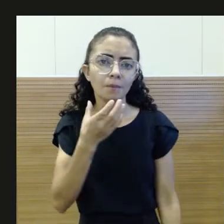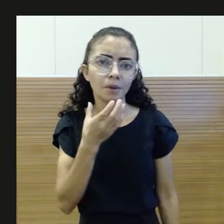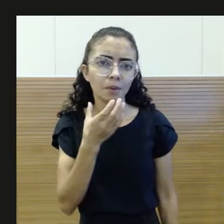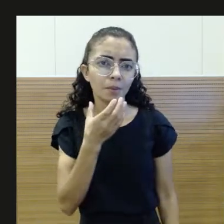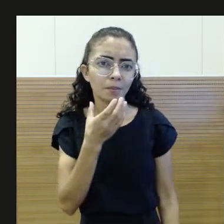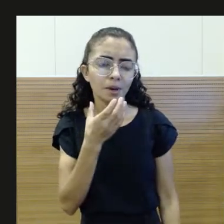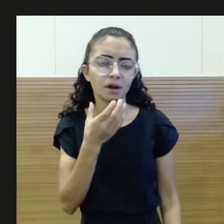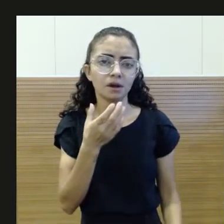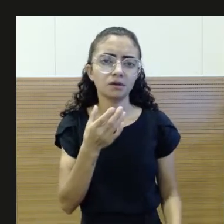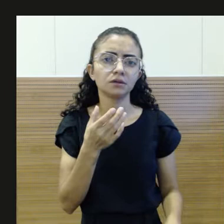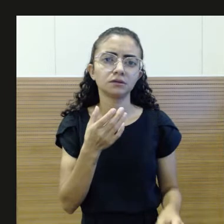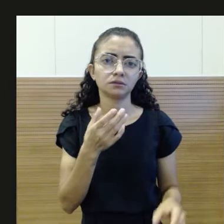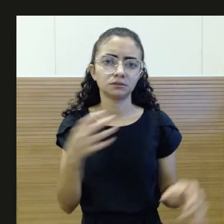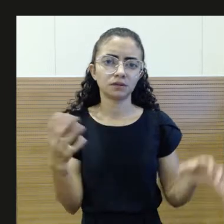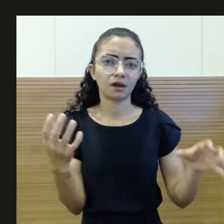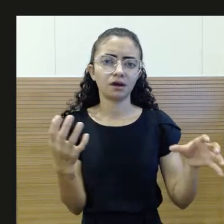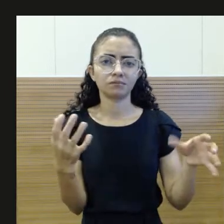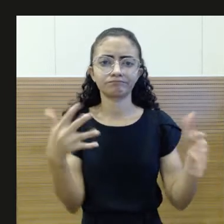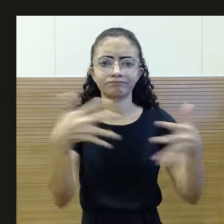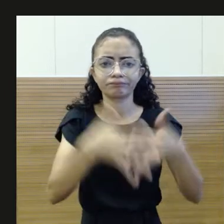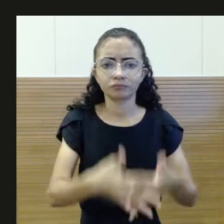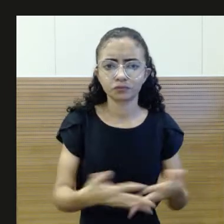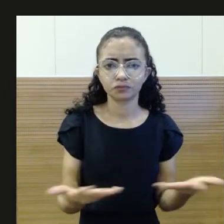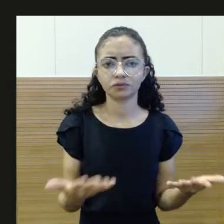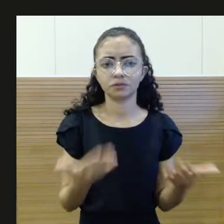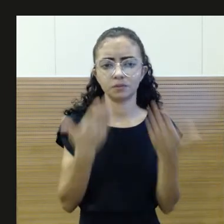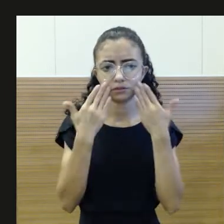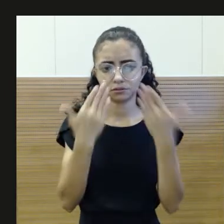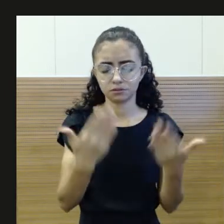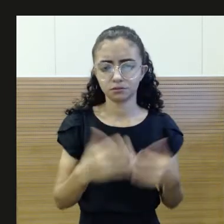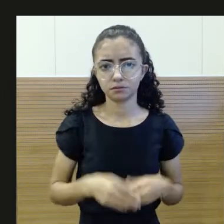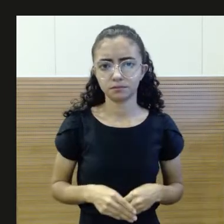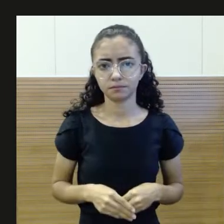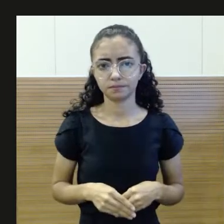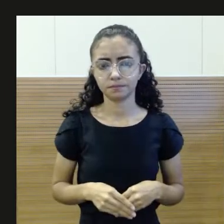This is also of concern if